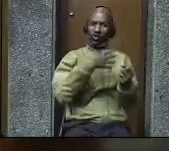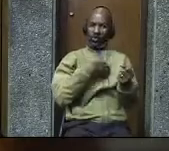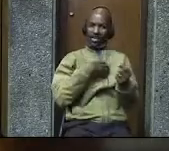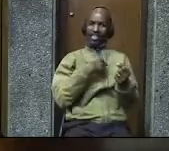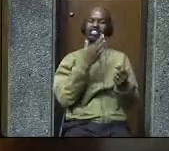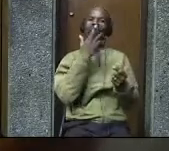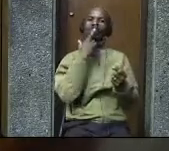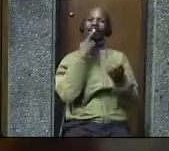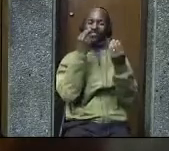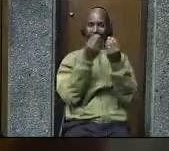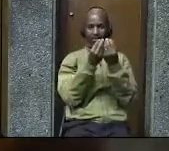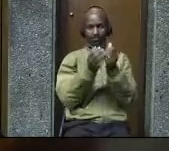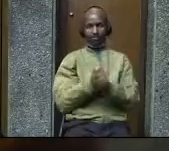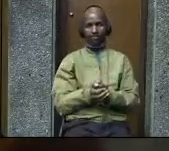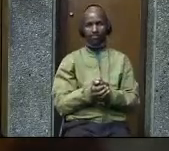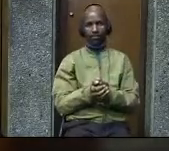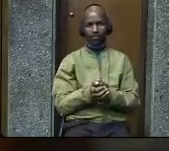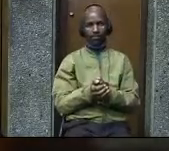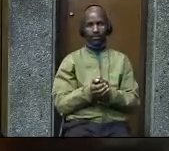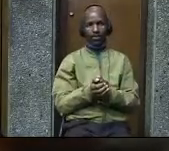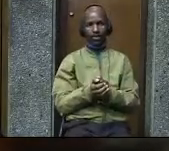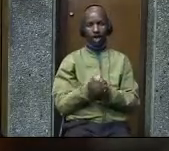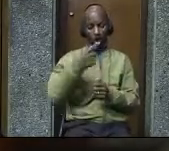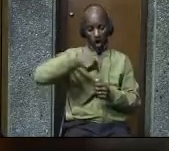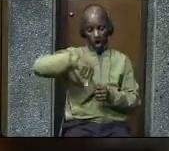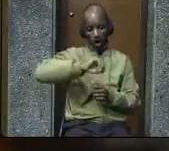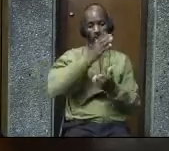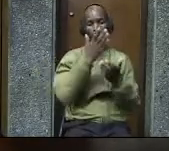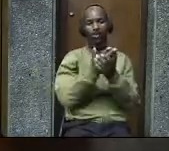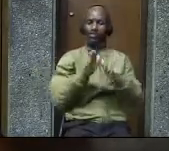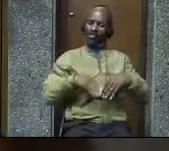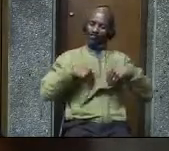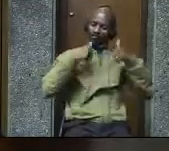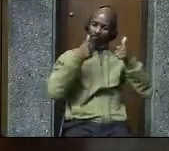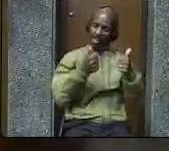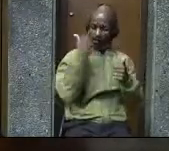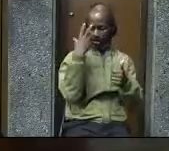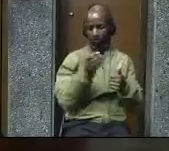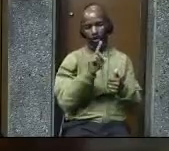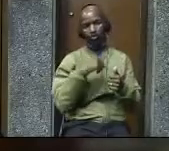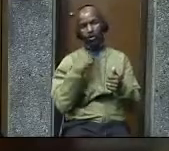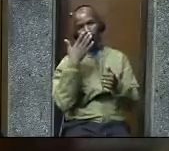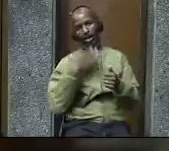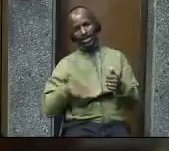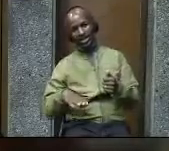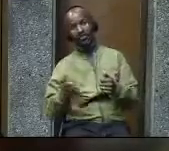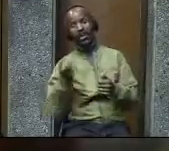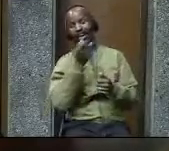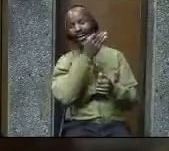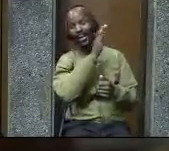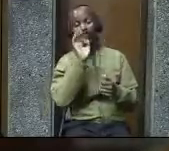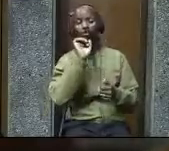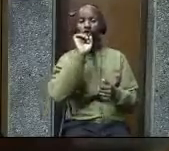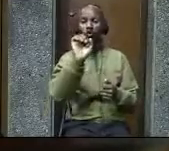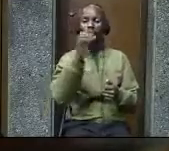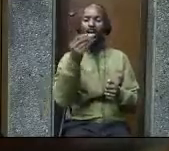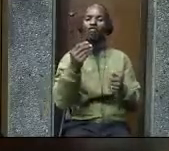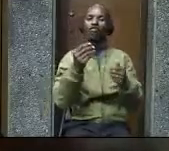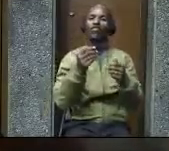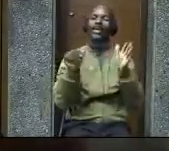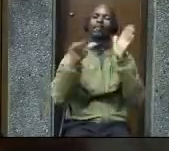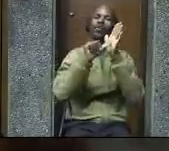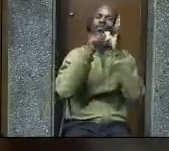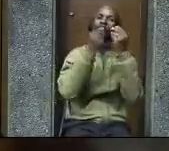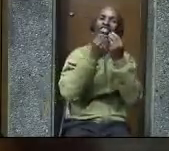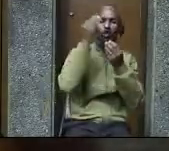red tape. Ukuthi all of us will be satisfied, we'll get what we want, all of us. Even though we're now on our facts,